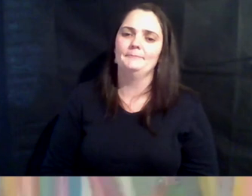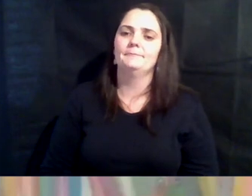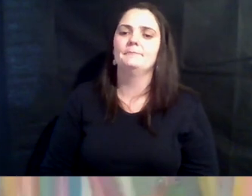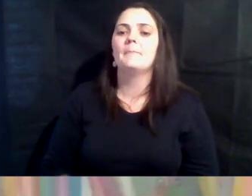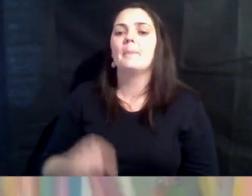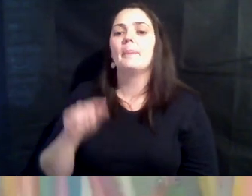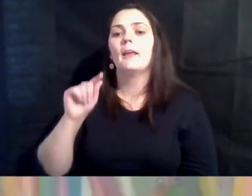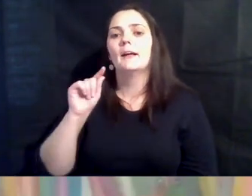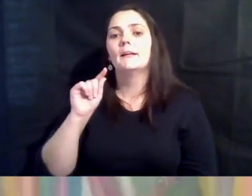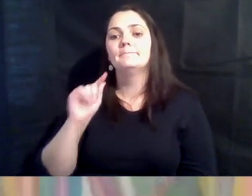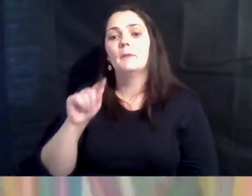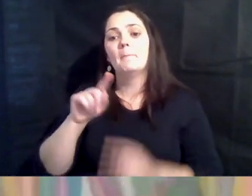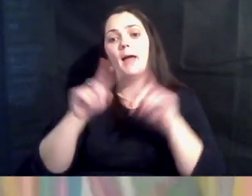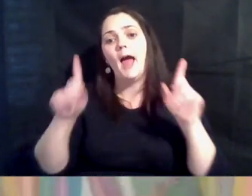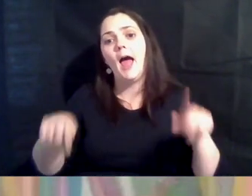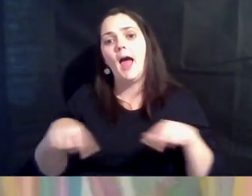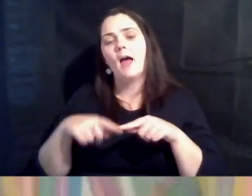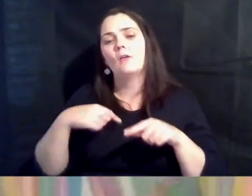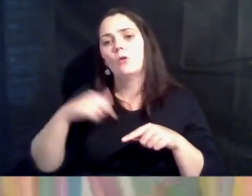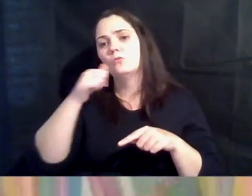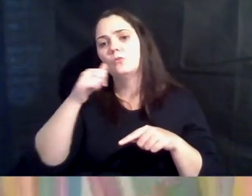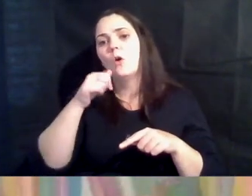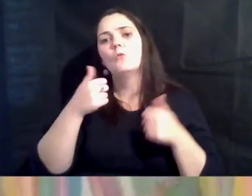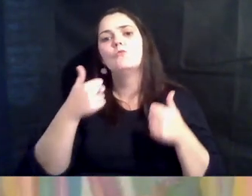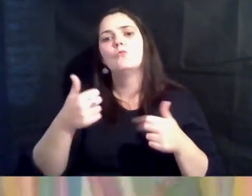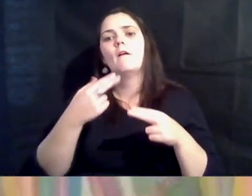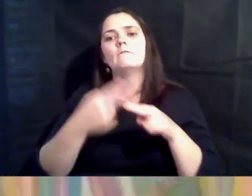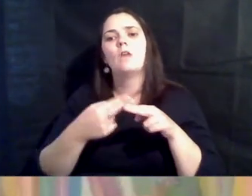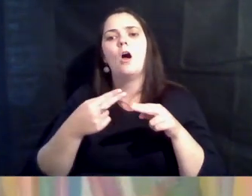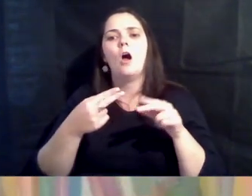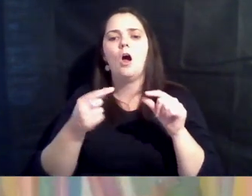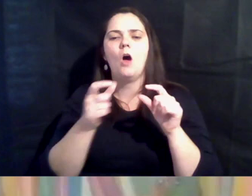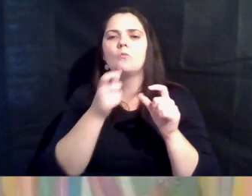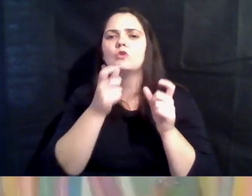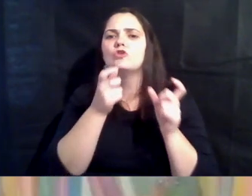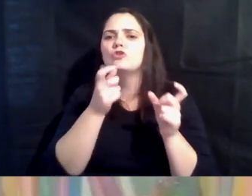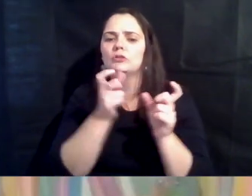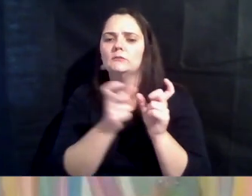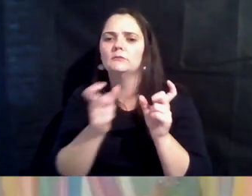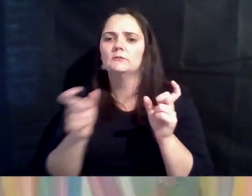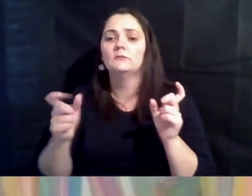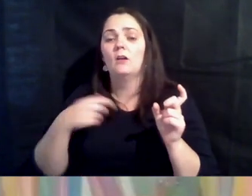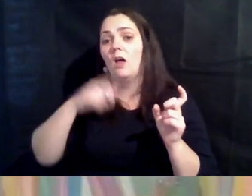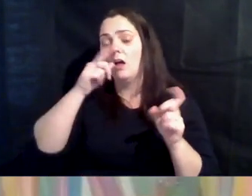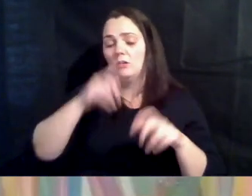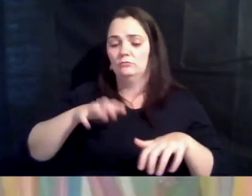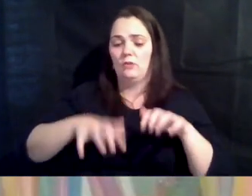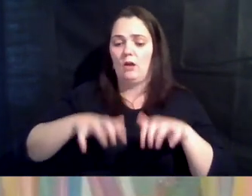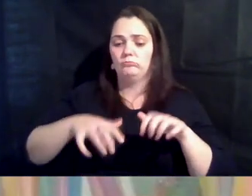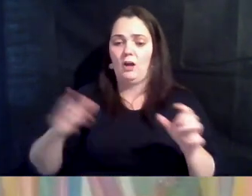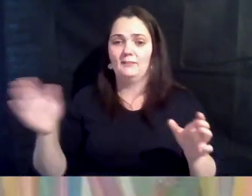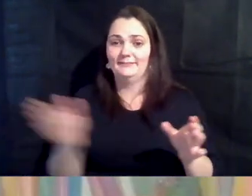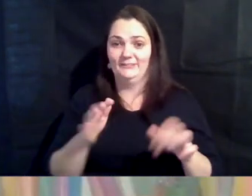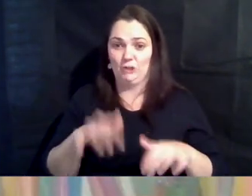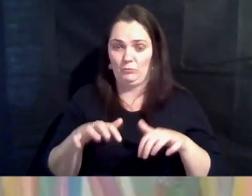be really cute with some text. So, I mean, I could use my typewriter, but that reeks of effort. So I'm just going to use some pencil and